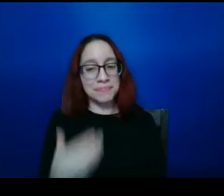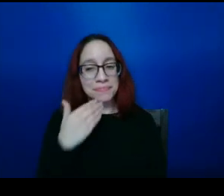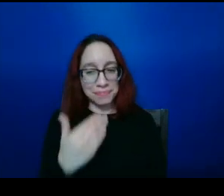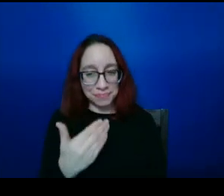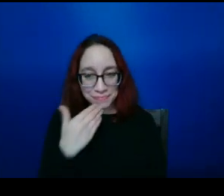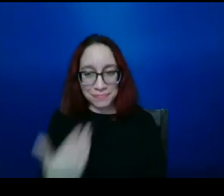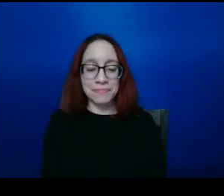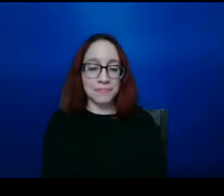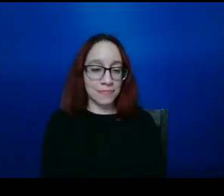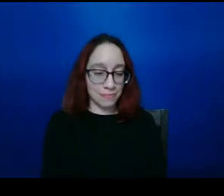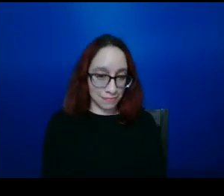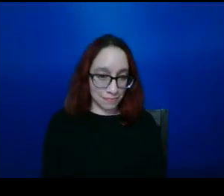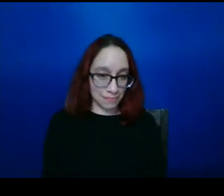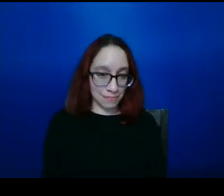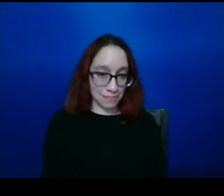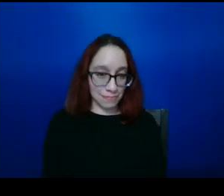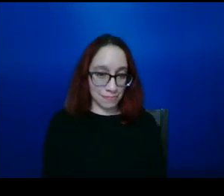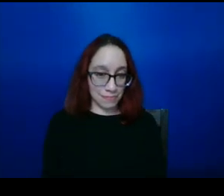Radigan.